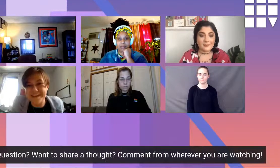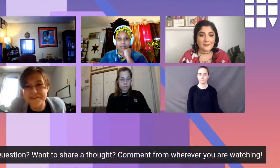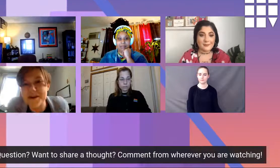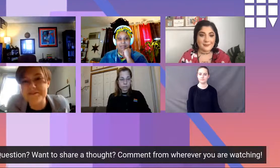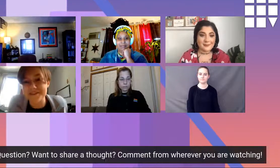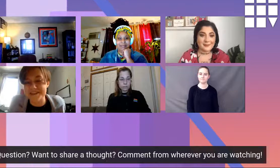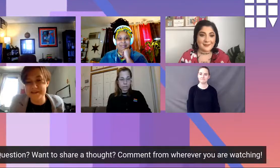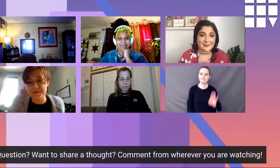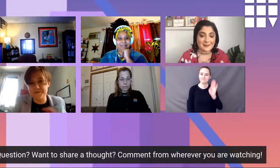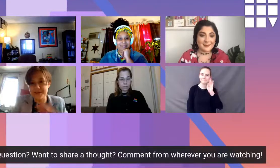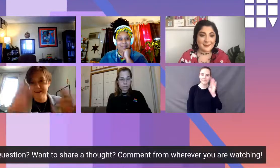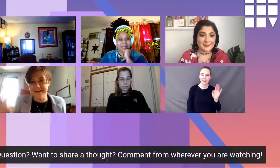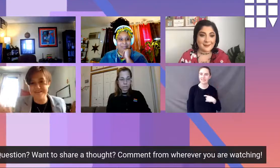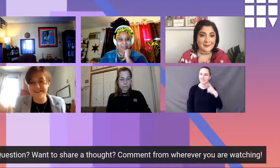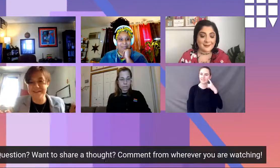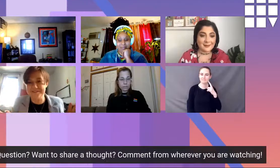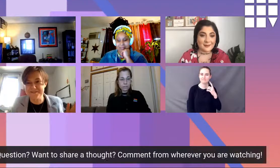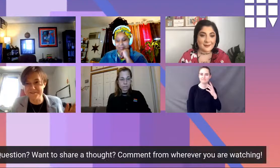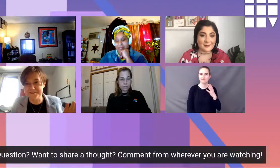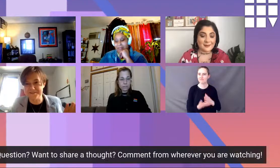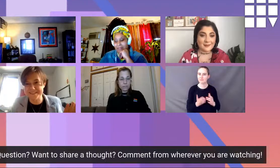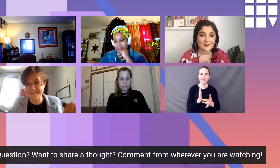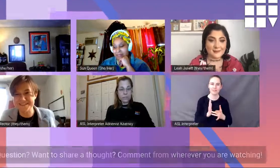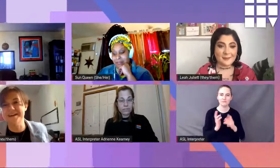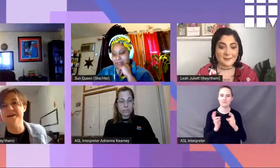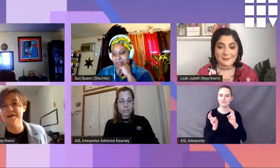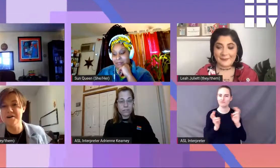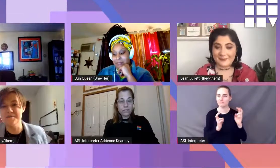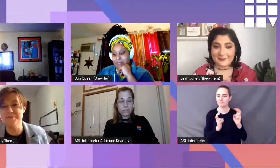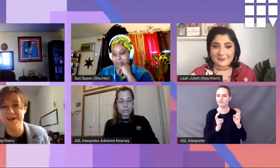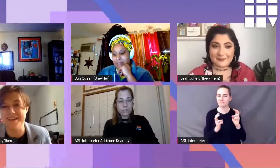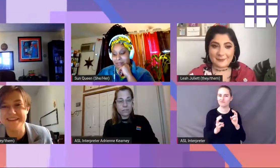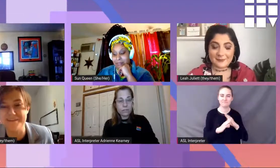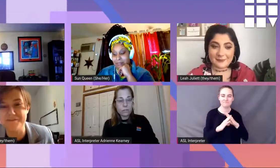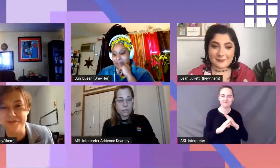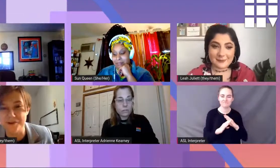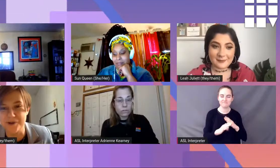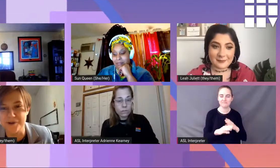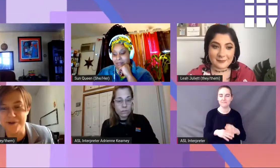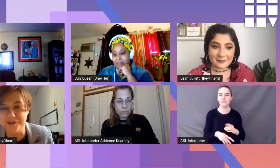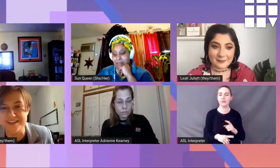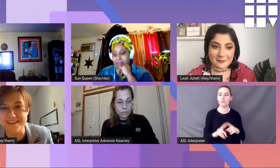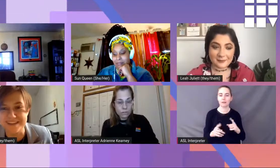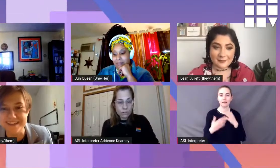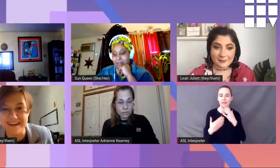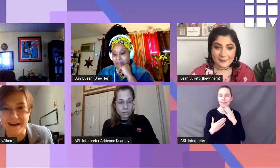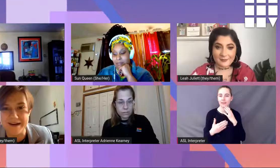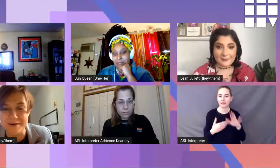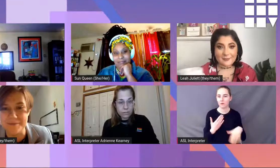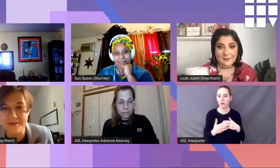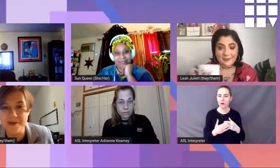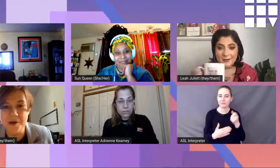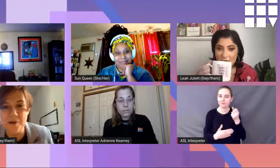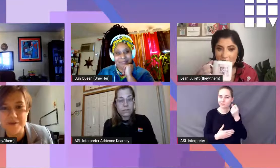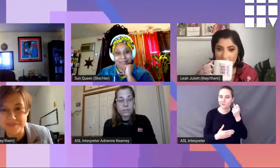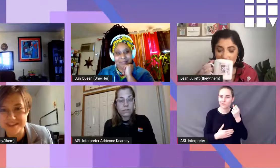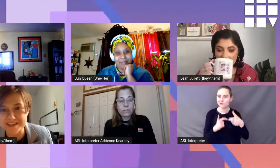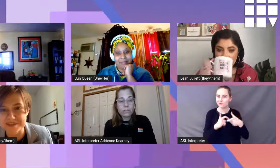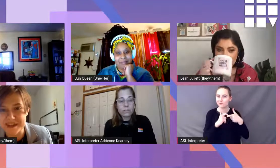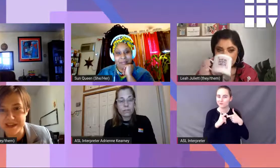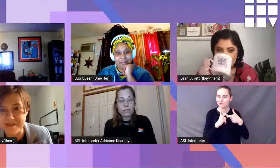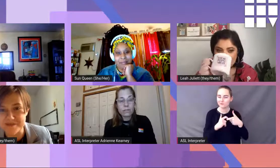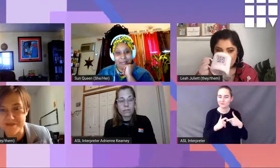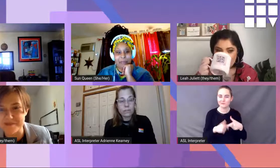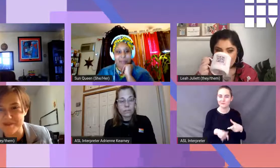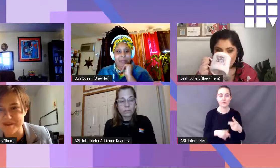Hi, I think we're having some technical difficulties, but thank you for holding on there. Hope everything